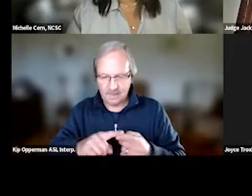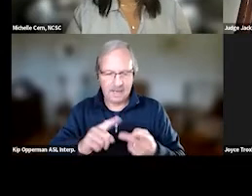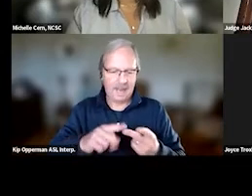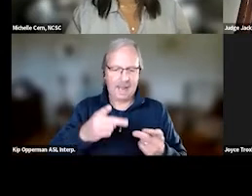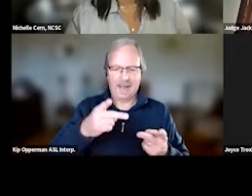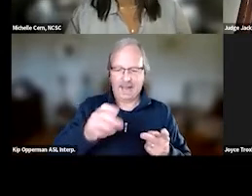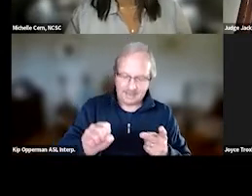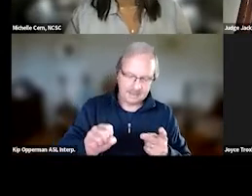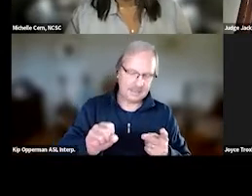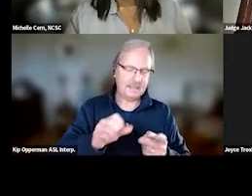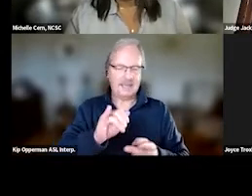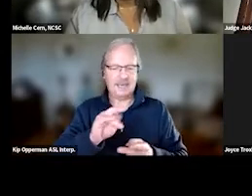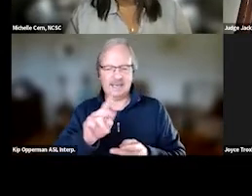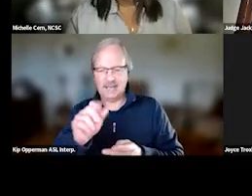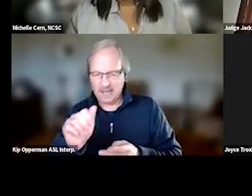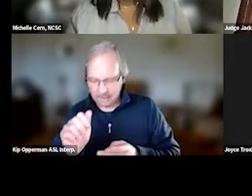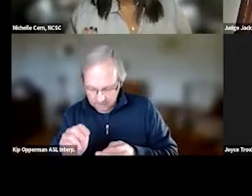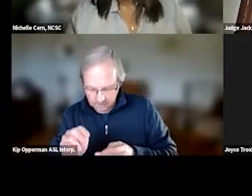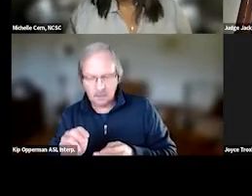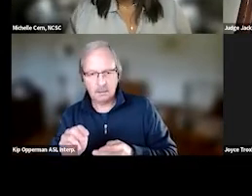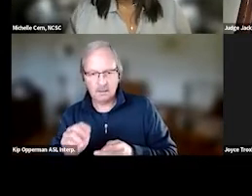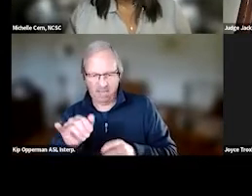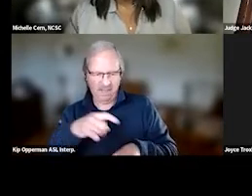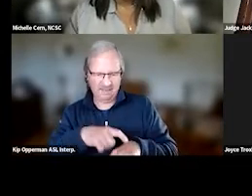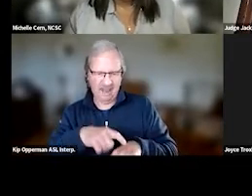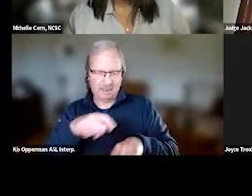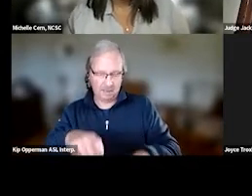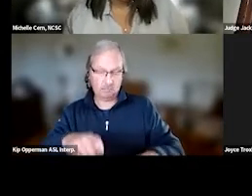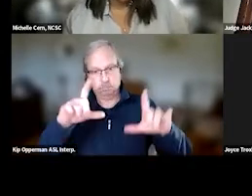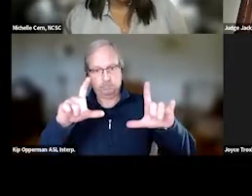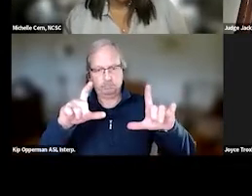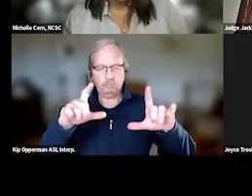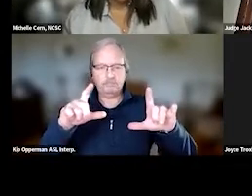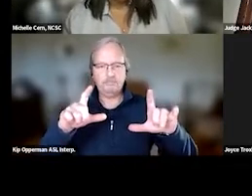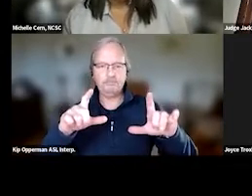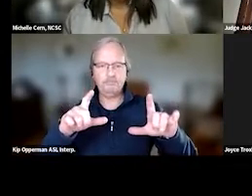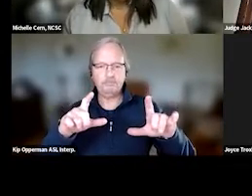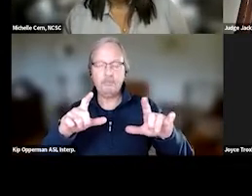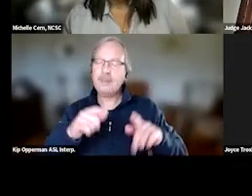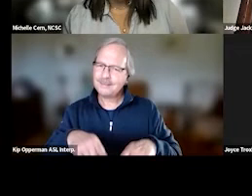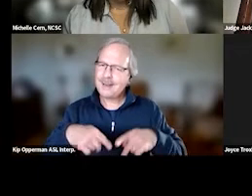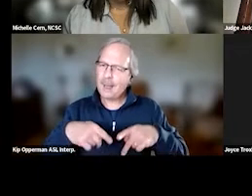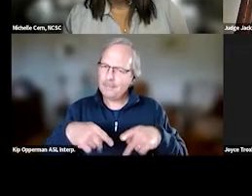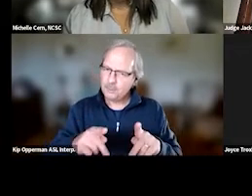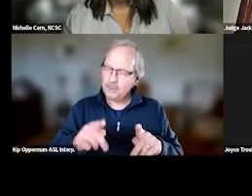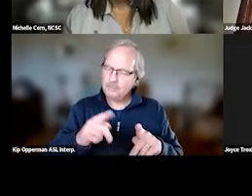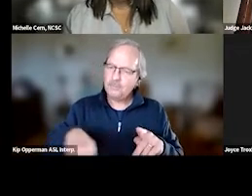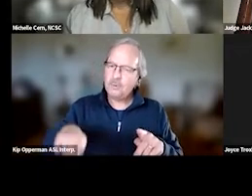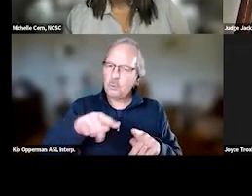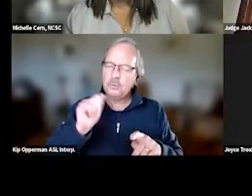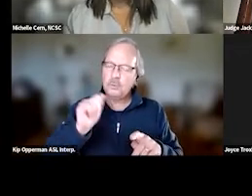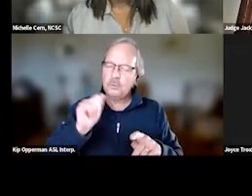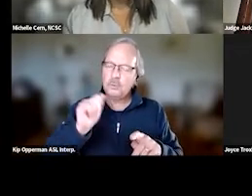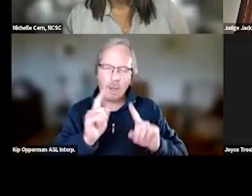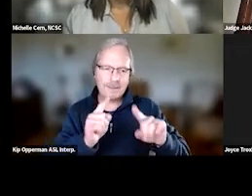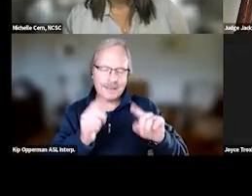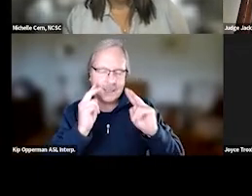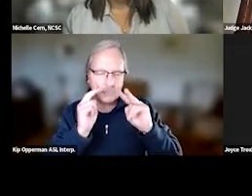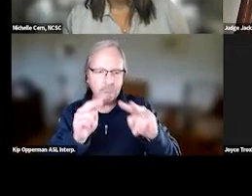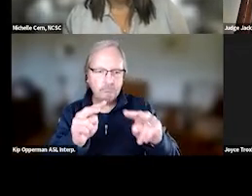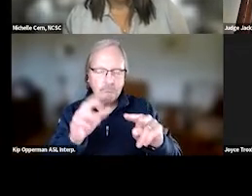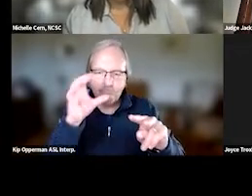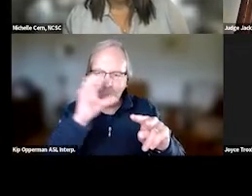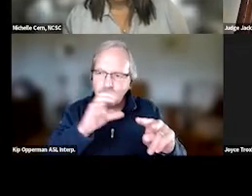as of the time of this snapshot. But just an opportunity for you all as attendees to go and to search on